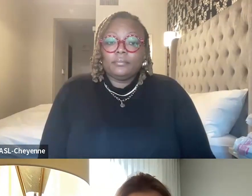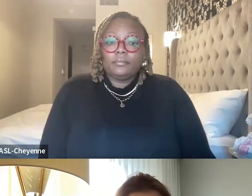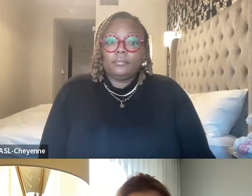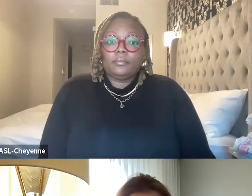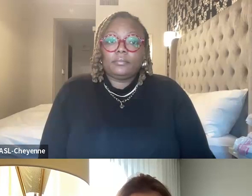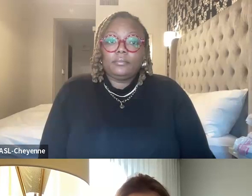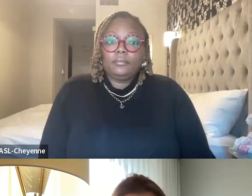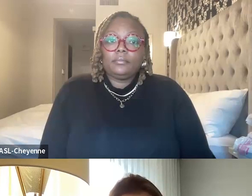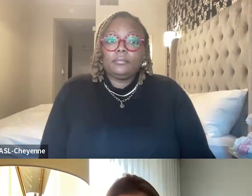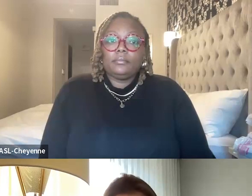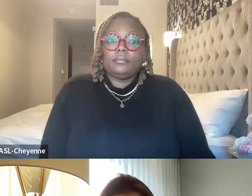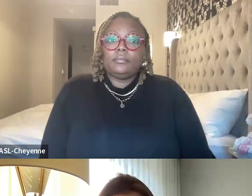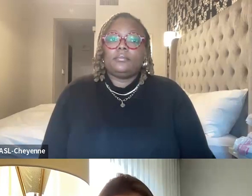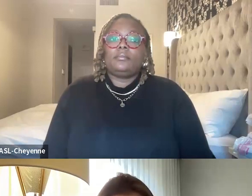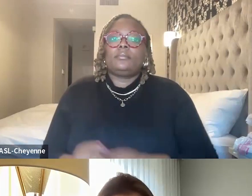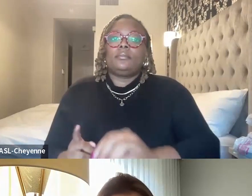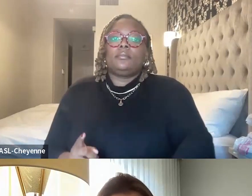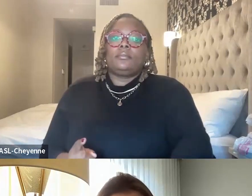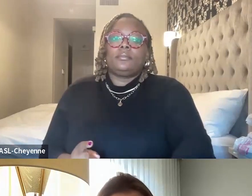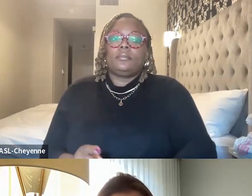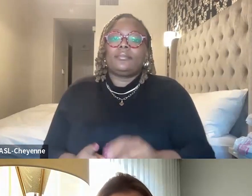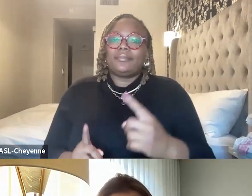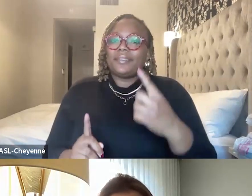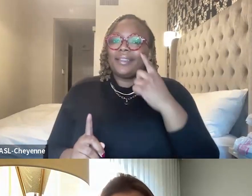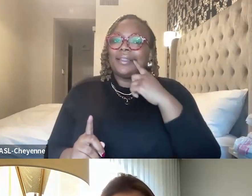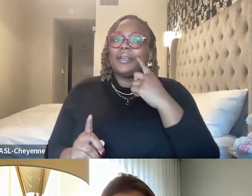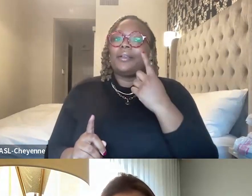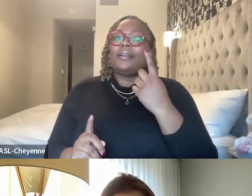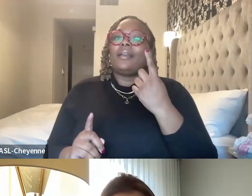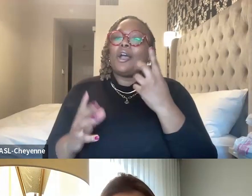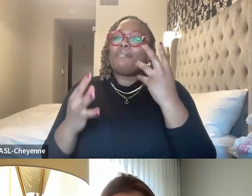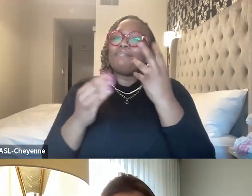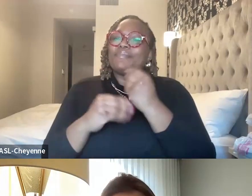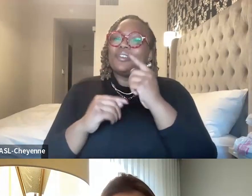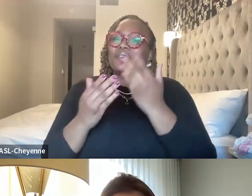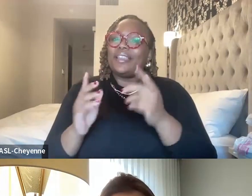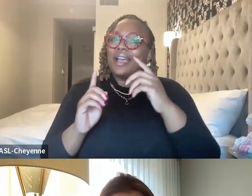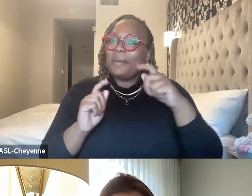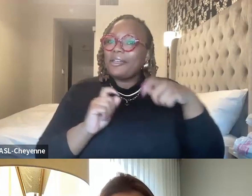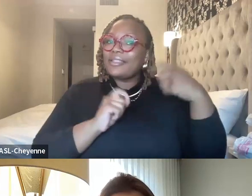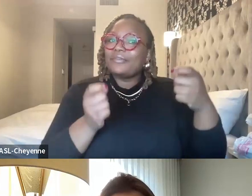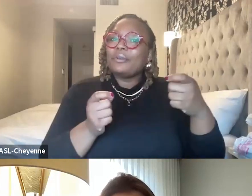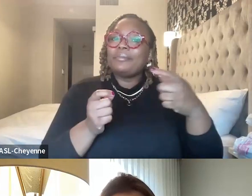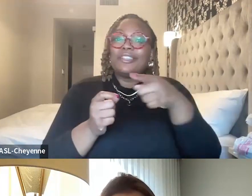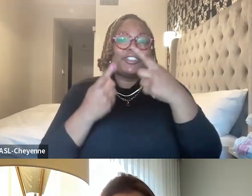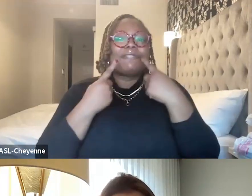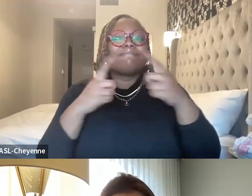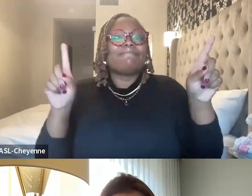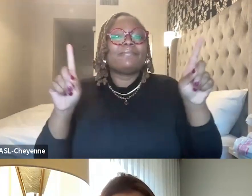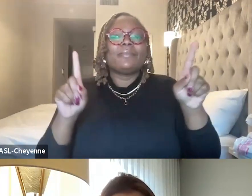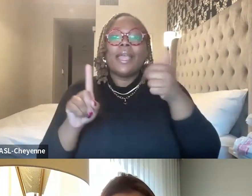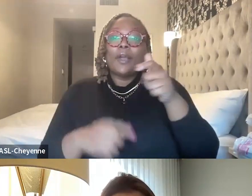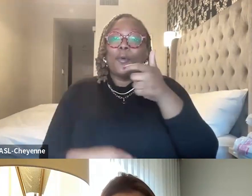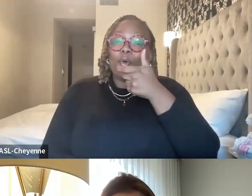Well, I think one beautiful feeling about this film that both the two of you have accomplished, Eliza and Mariana, is I feel like anyone who sees this